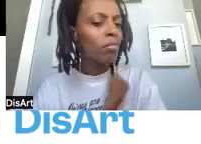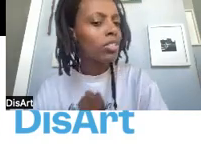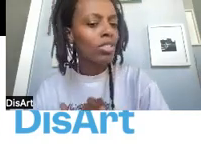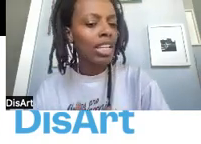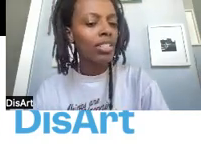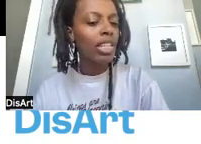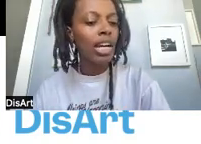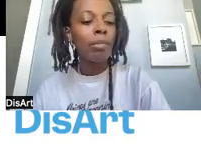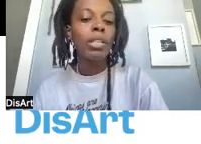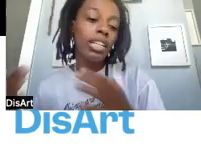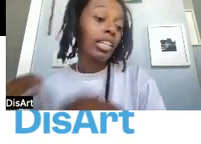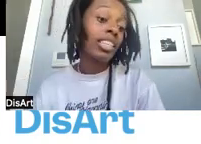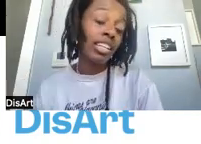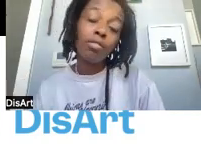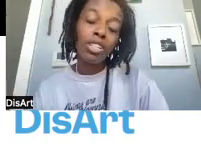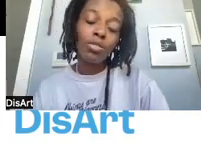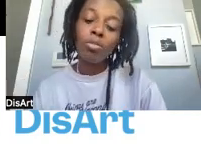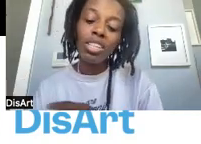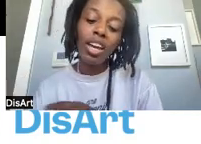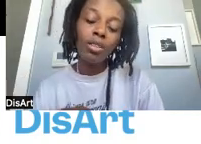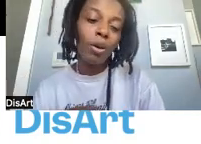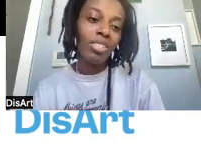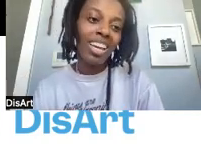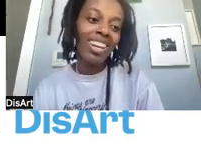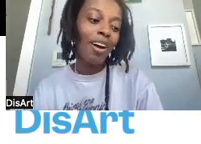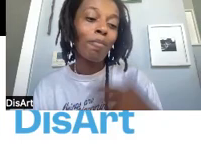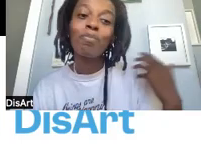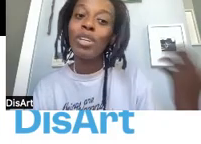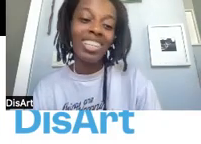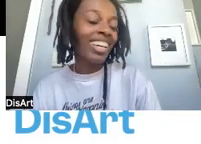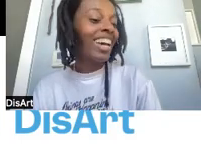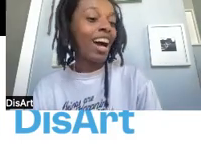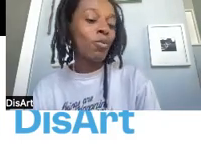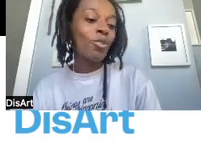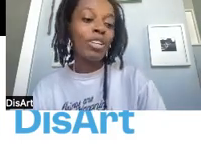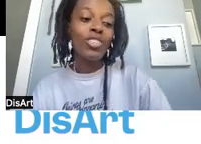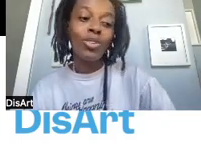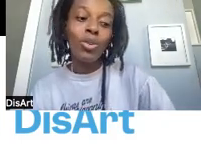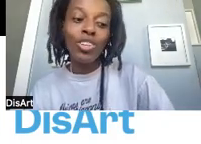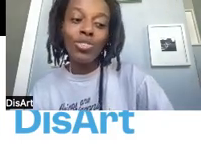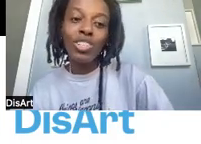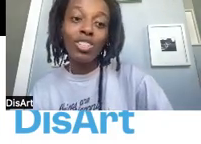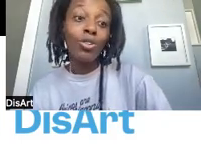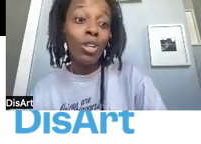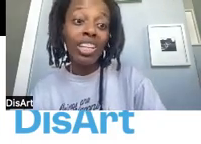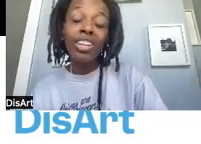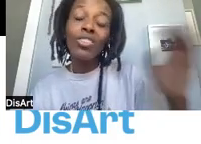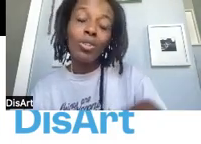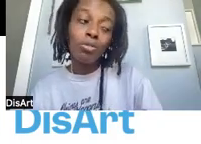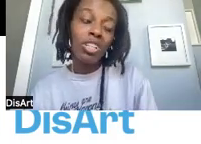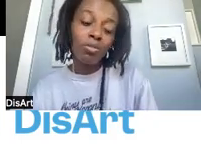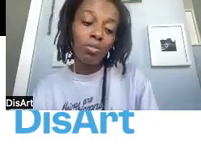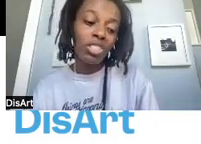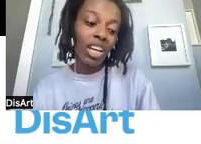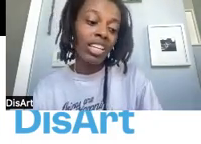3 p.m. Eastern Standard Time. Again, that information will be at the website, but I will make sure we also share the recording and